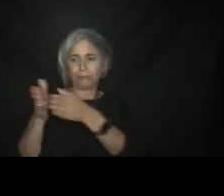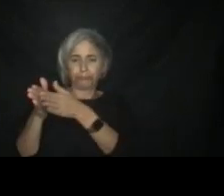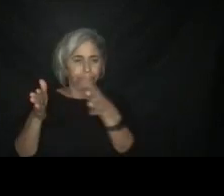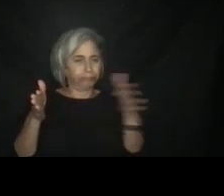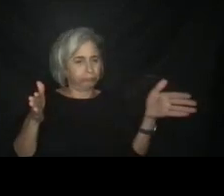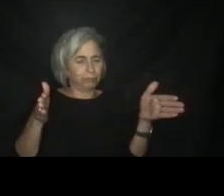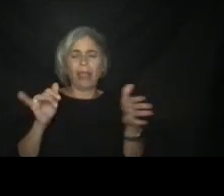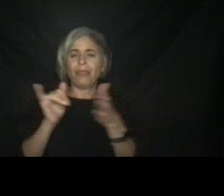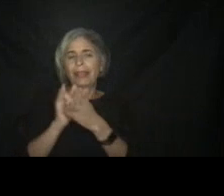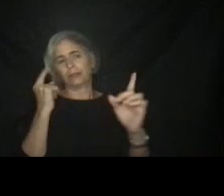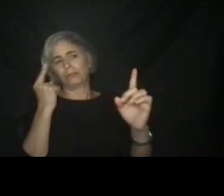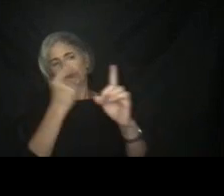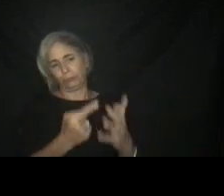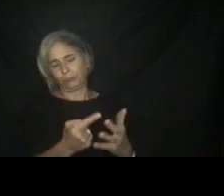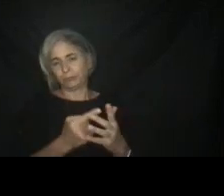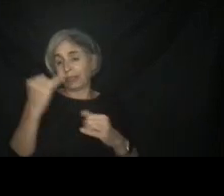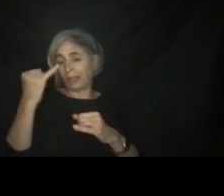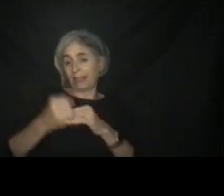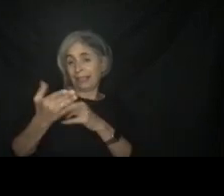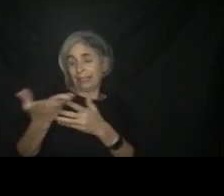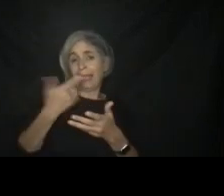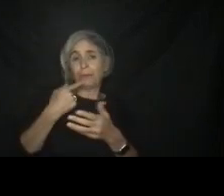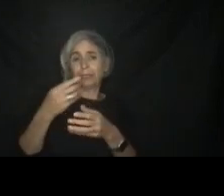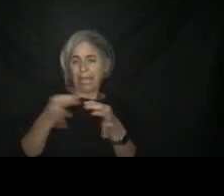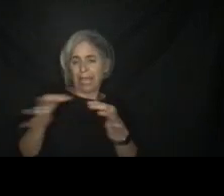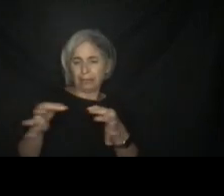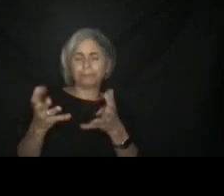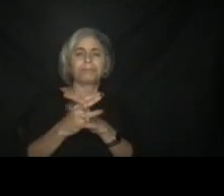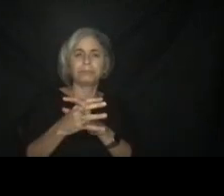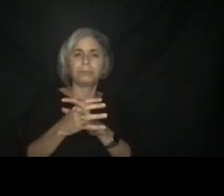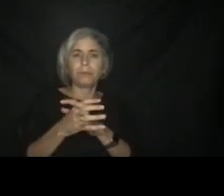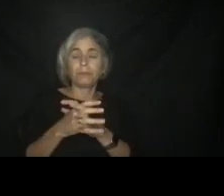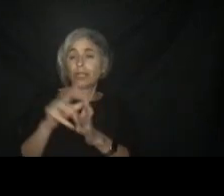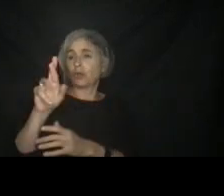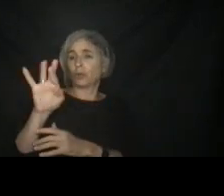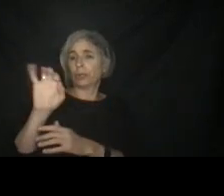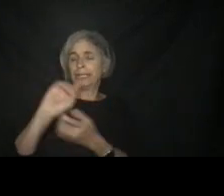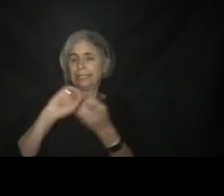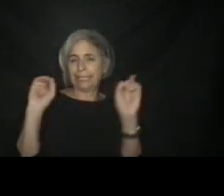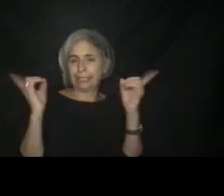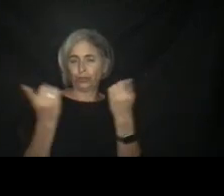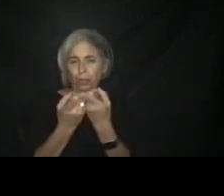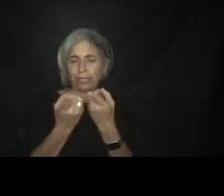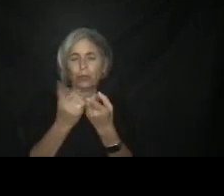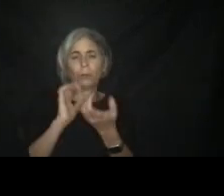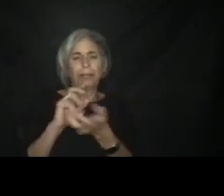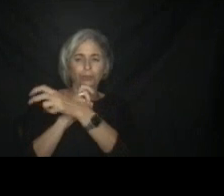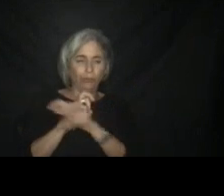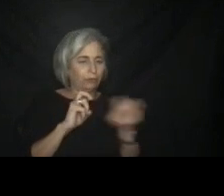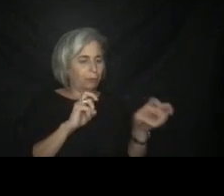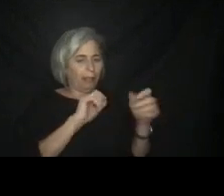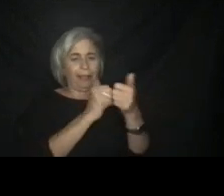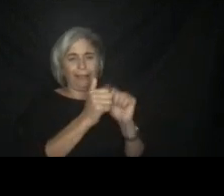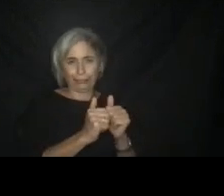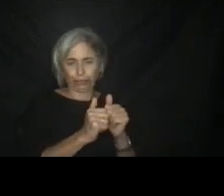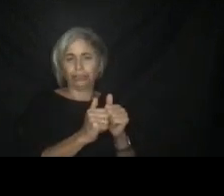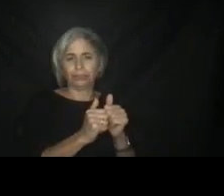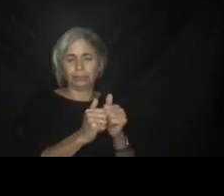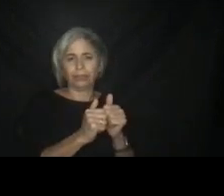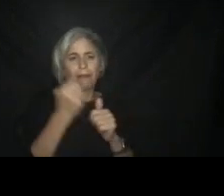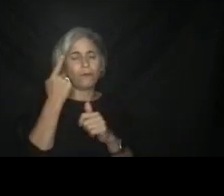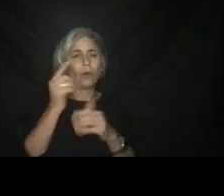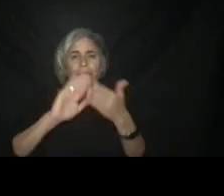big picture of things. The last thing I'll say is because of redistricting, this will be a transformational election for the